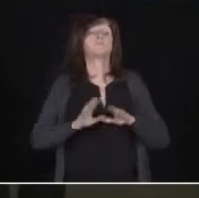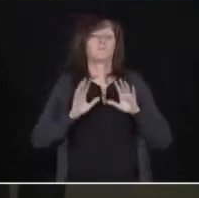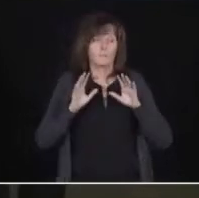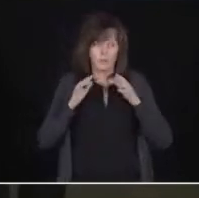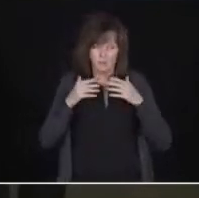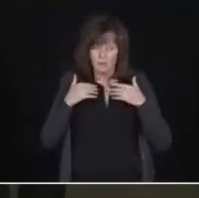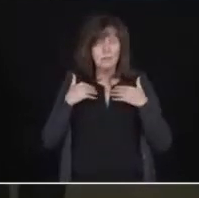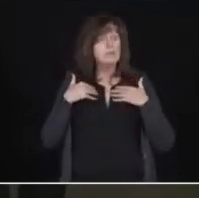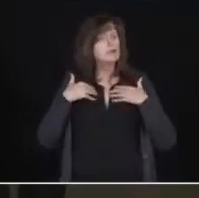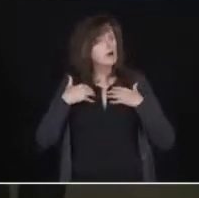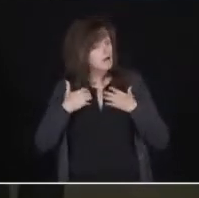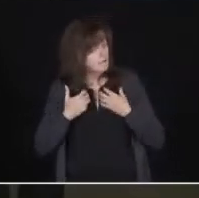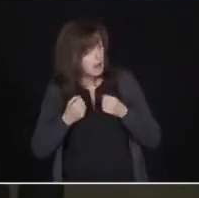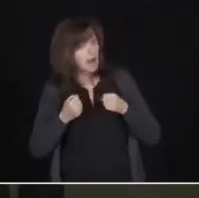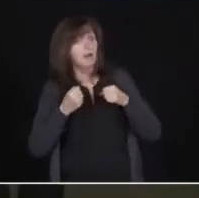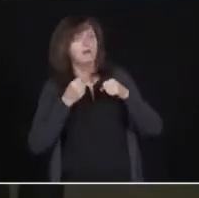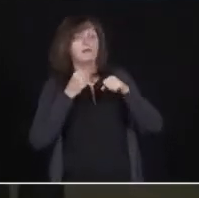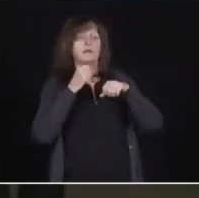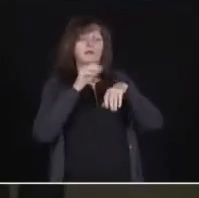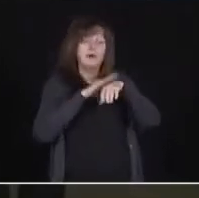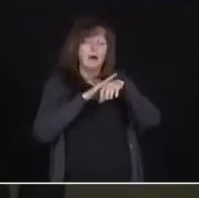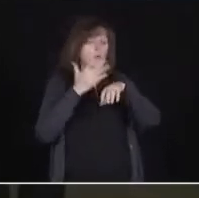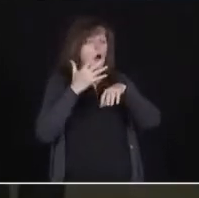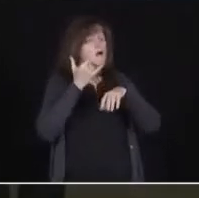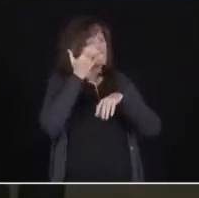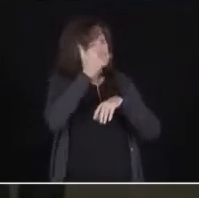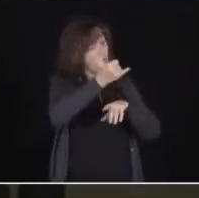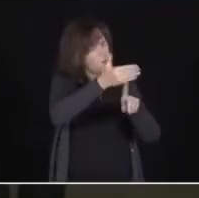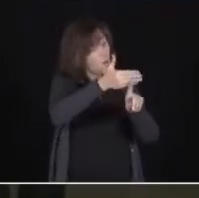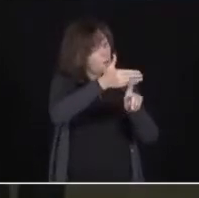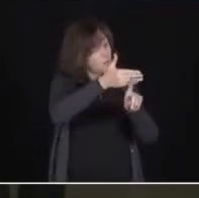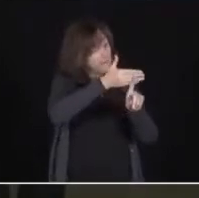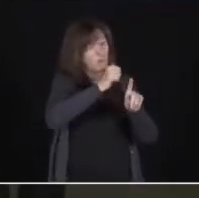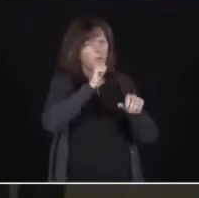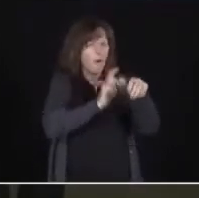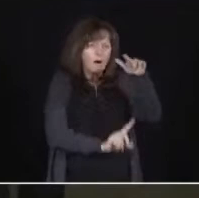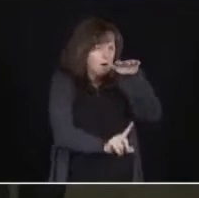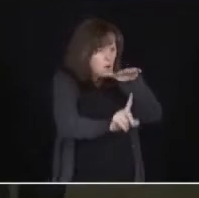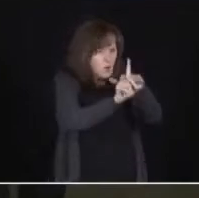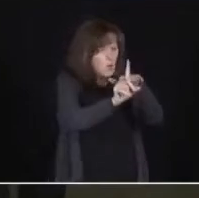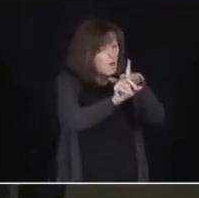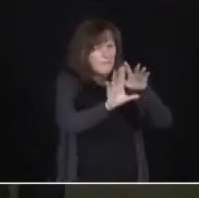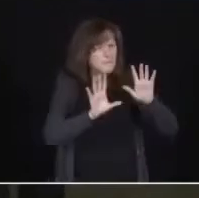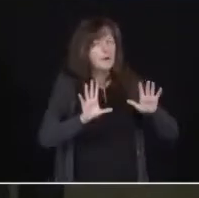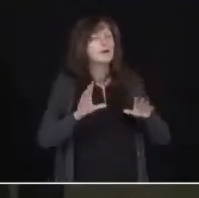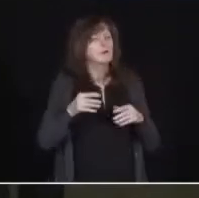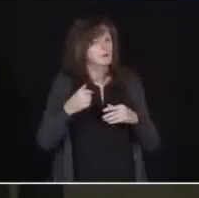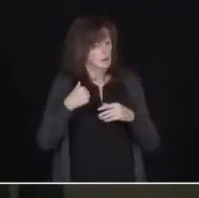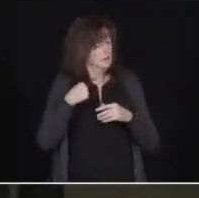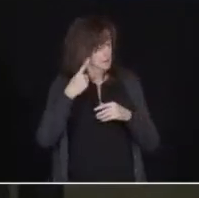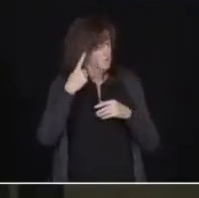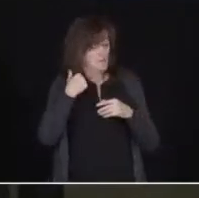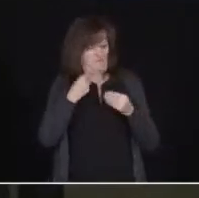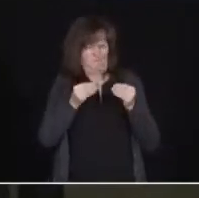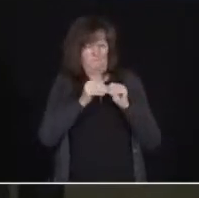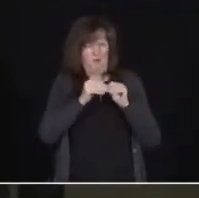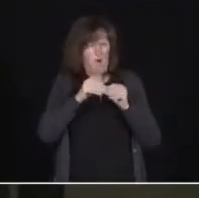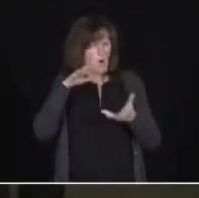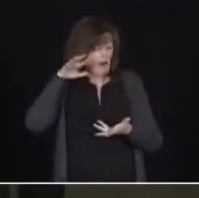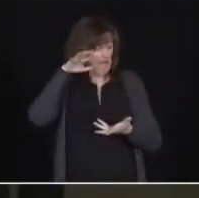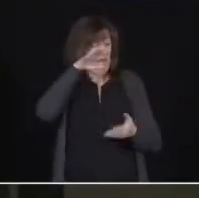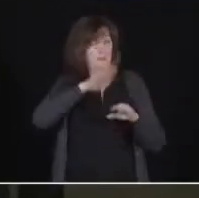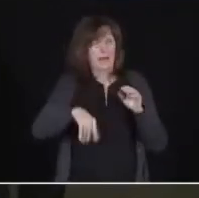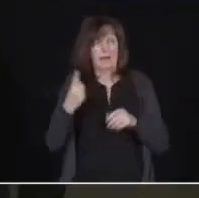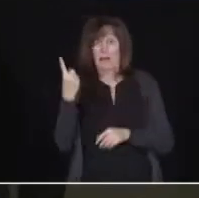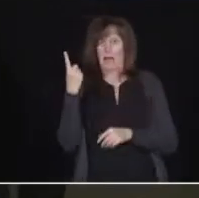5.1 million doses, which exceeds by far the previous year's dosage. And we're on